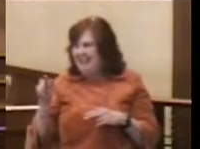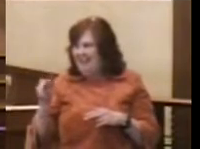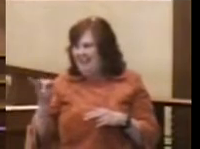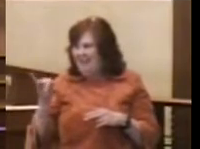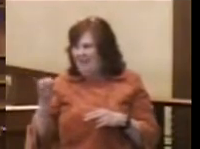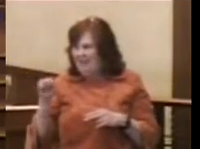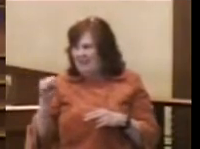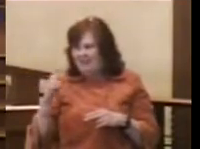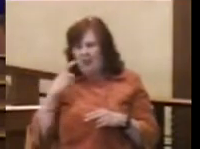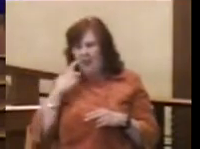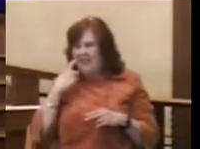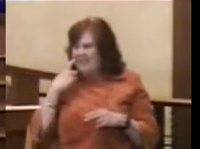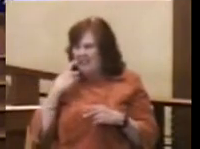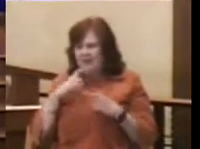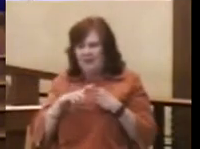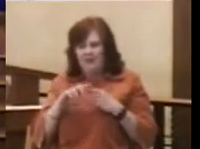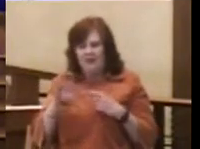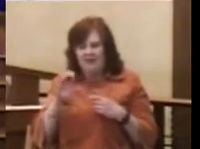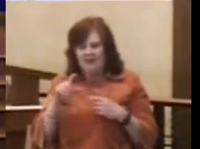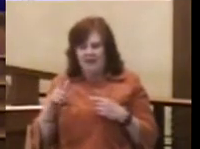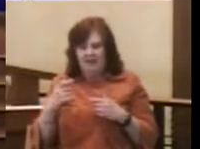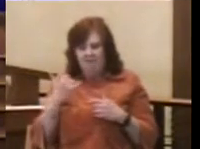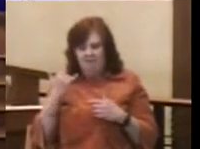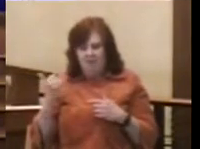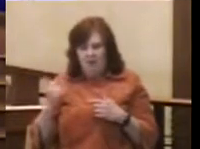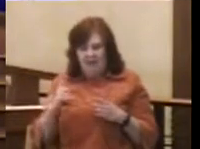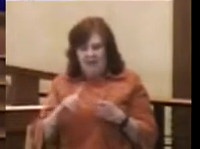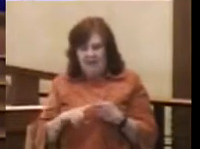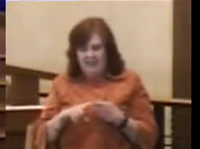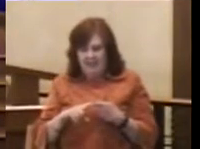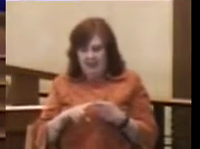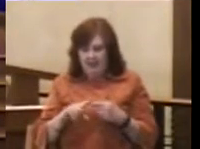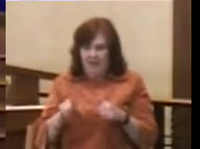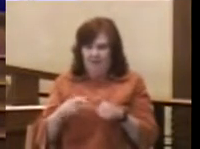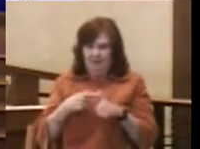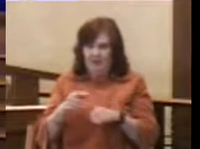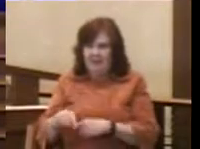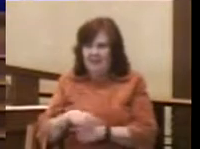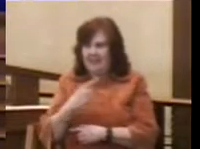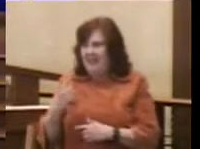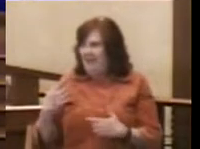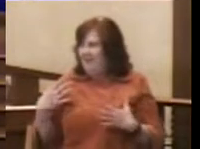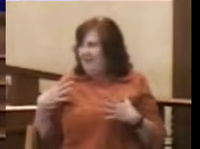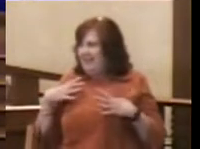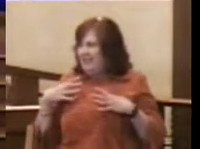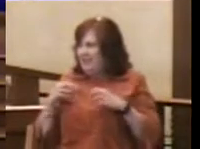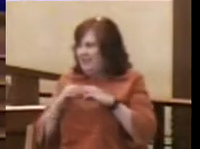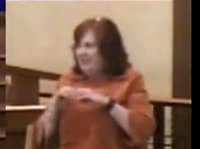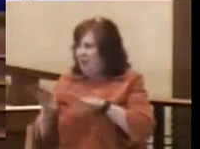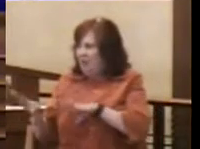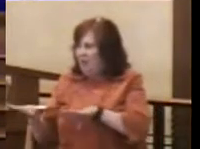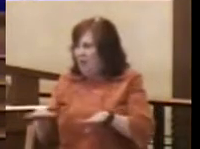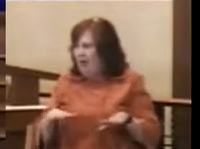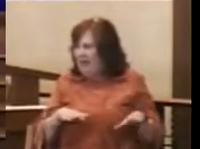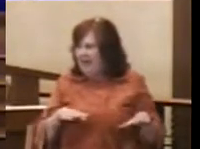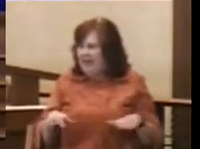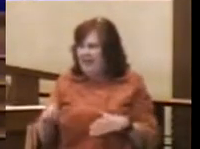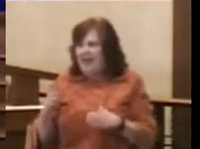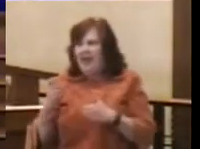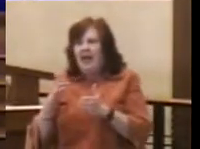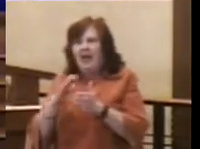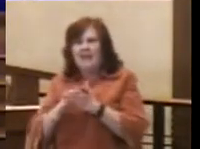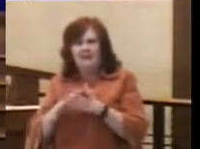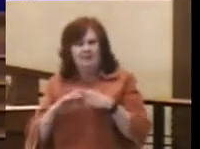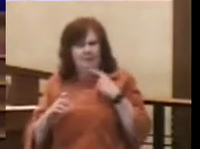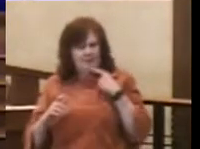was never out of her hand until the first day of a vacation in Hawaii when her husband